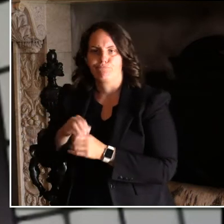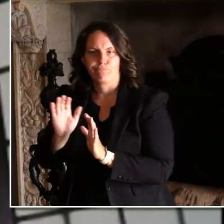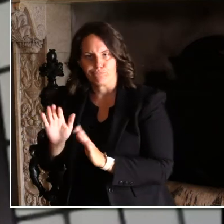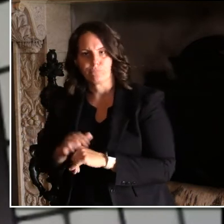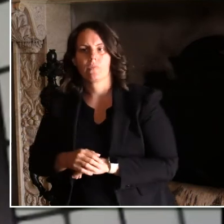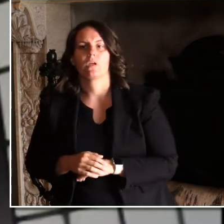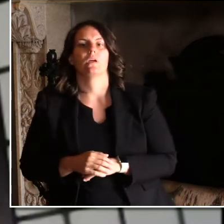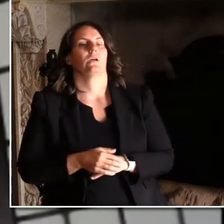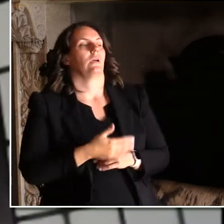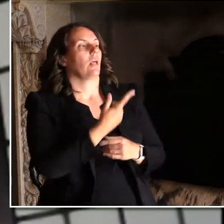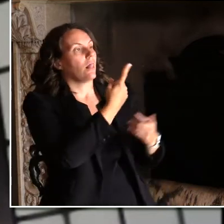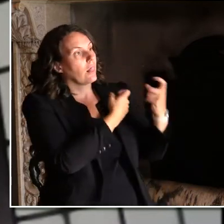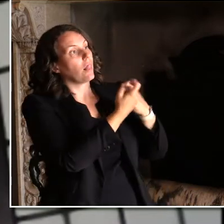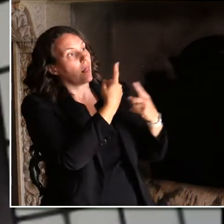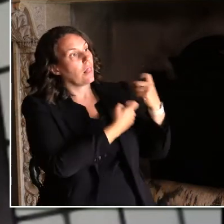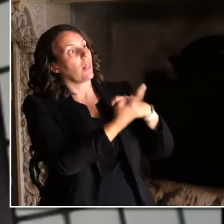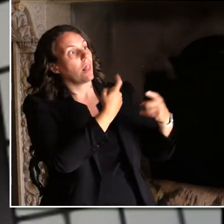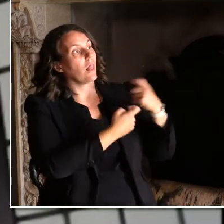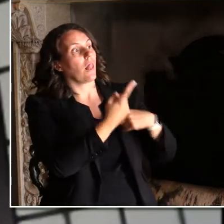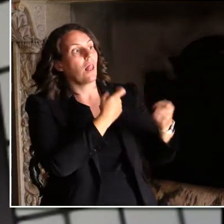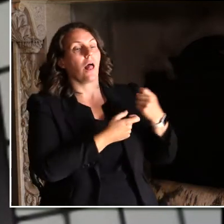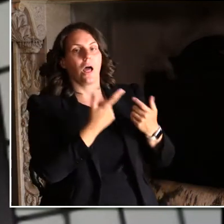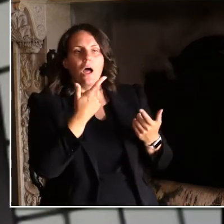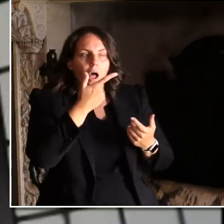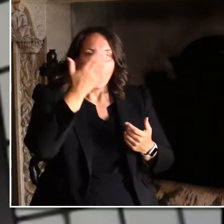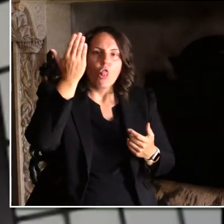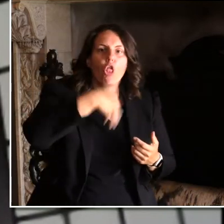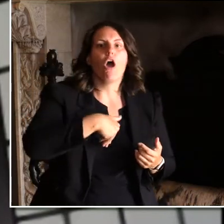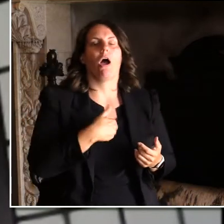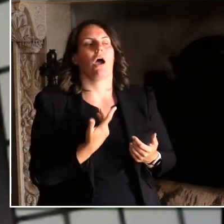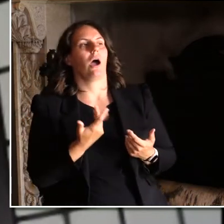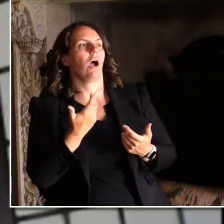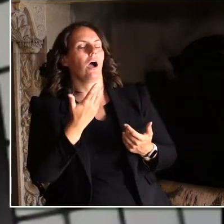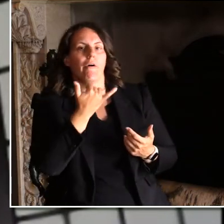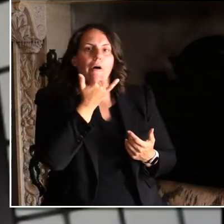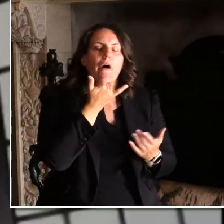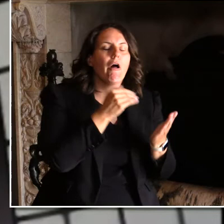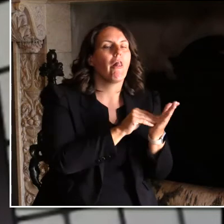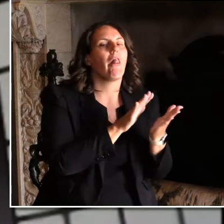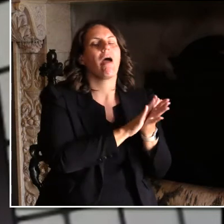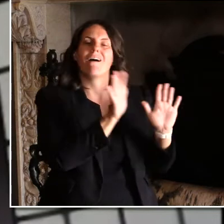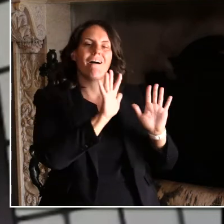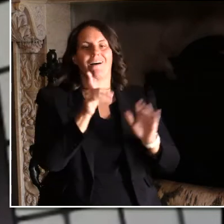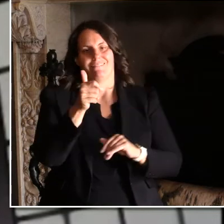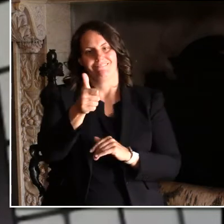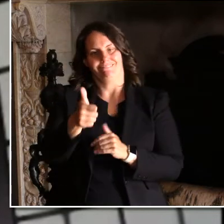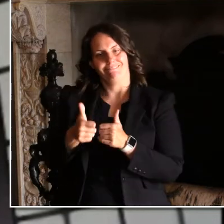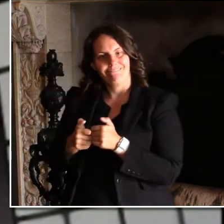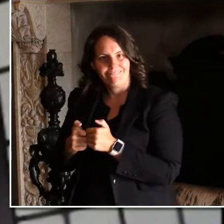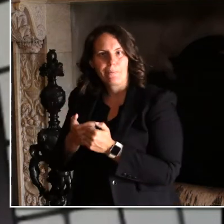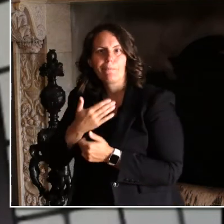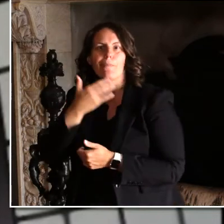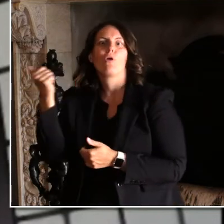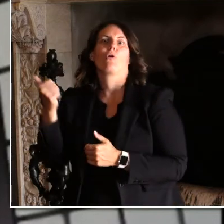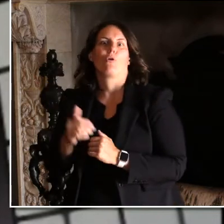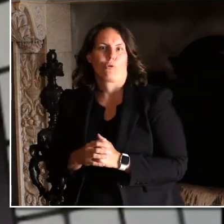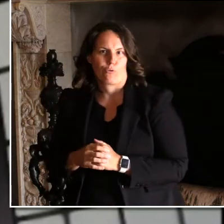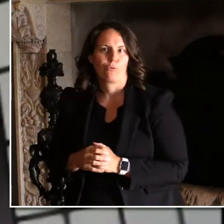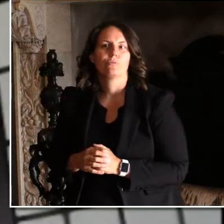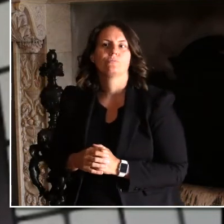sometimes we're missing some information, and we really need to have that in order to get in contact with people once